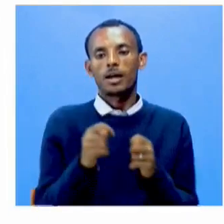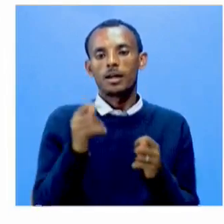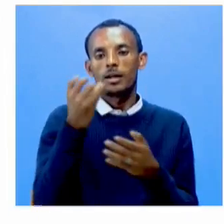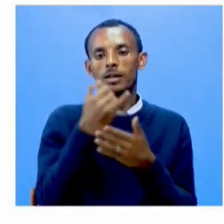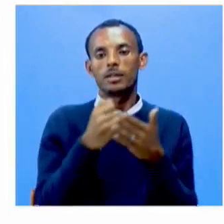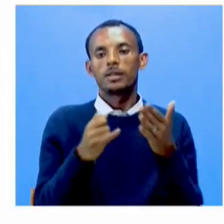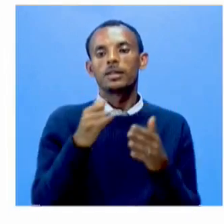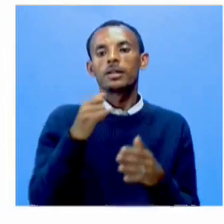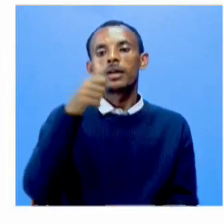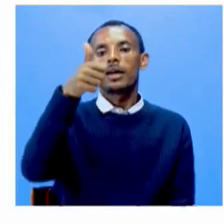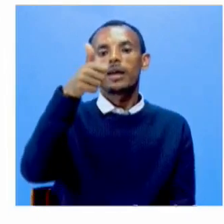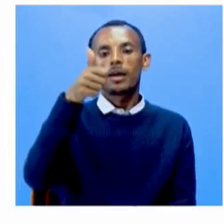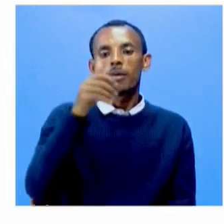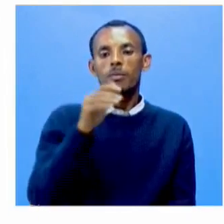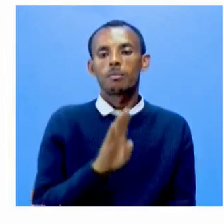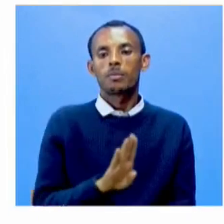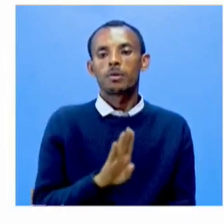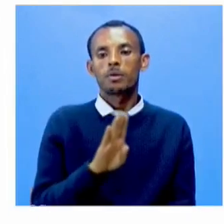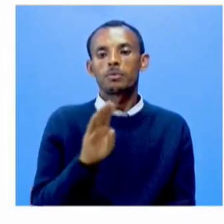triangle